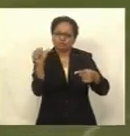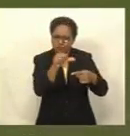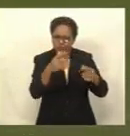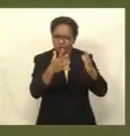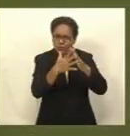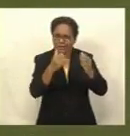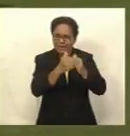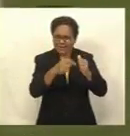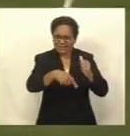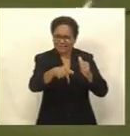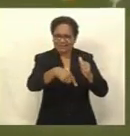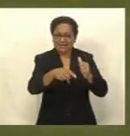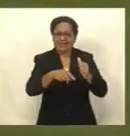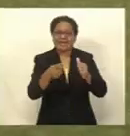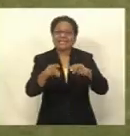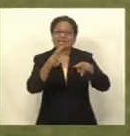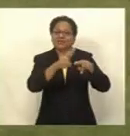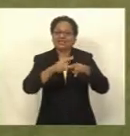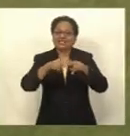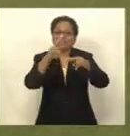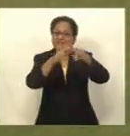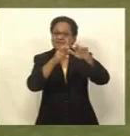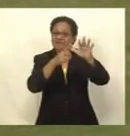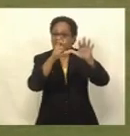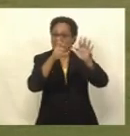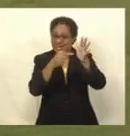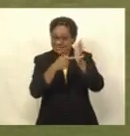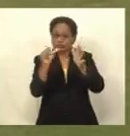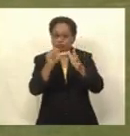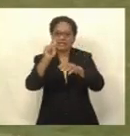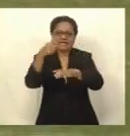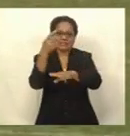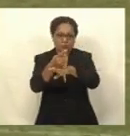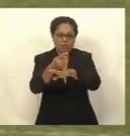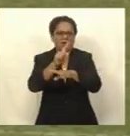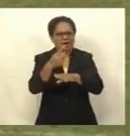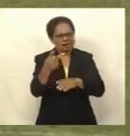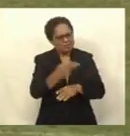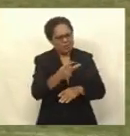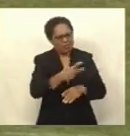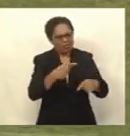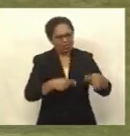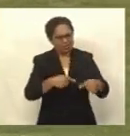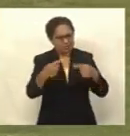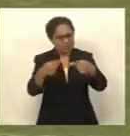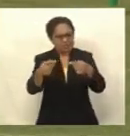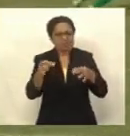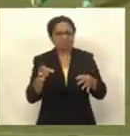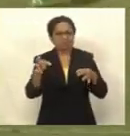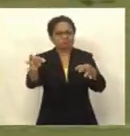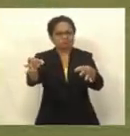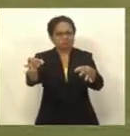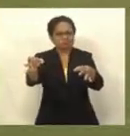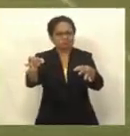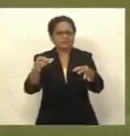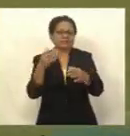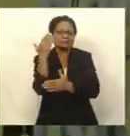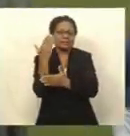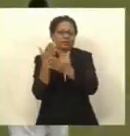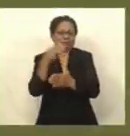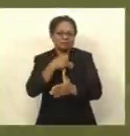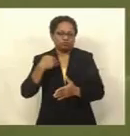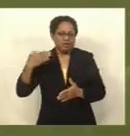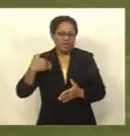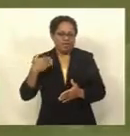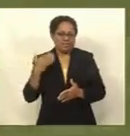Fiji Fest scheduled for next week. But both have been shifted to later dates, depending on the approval by the Health Ministry. Talima